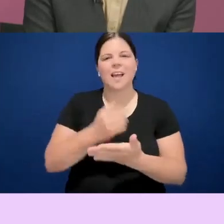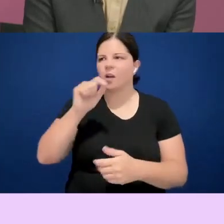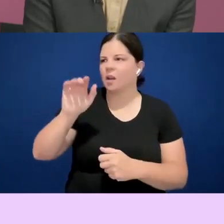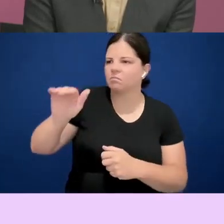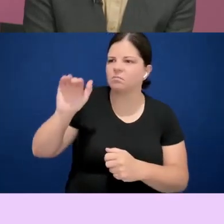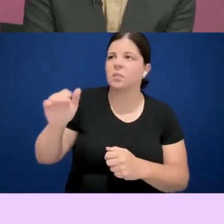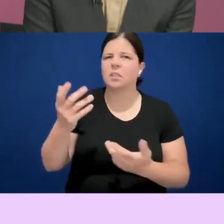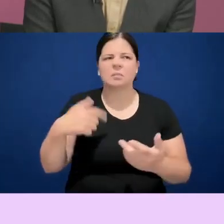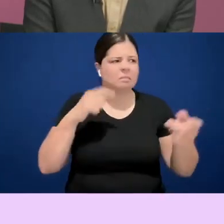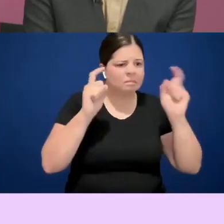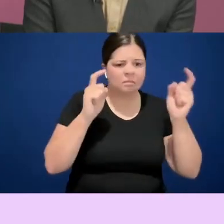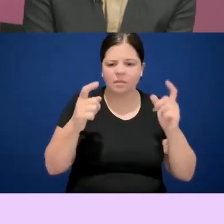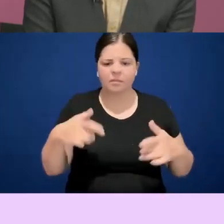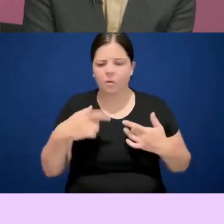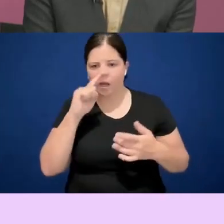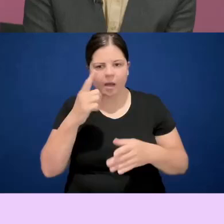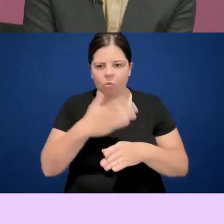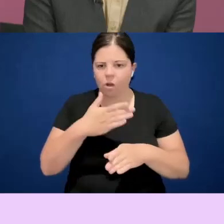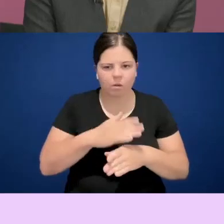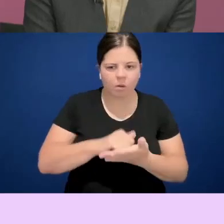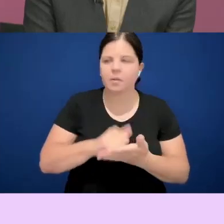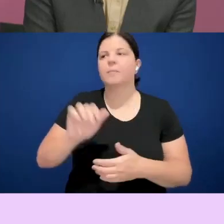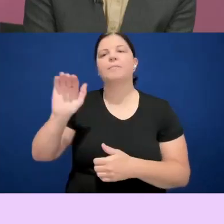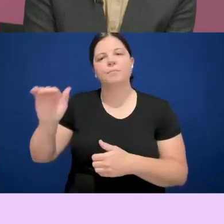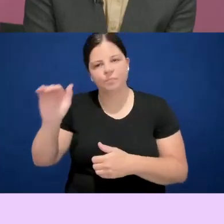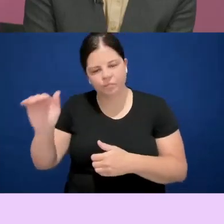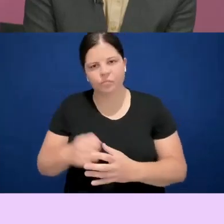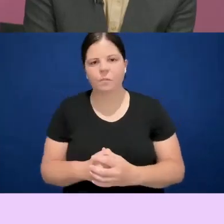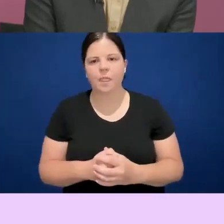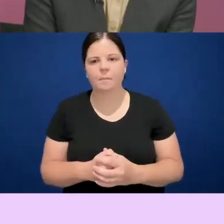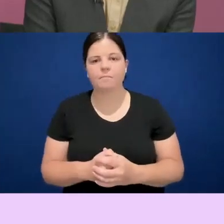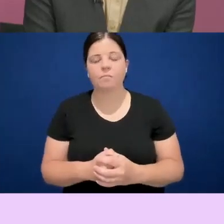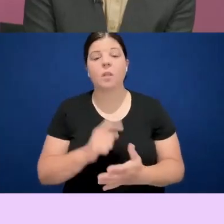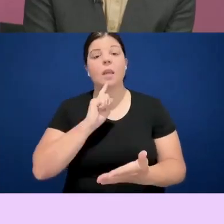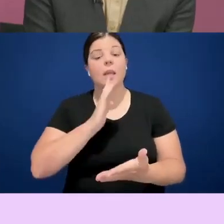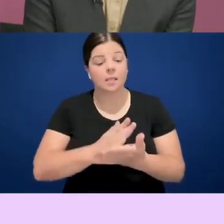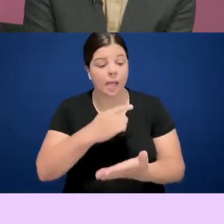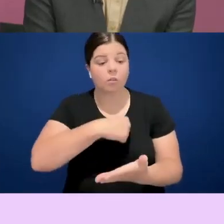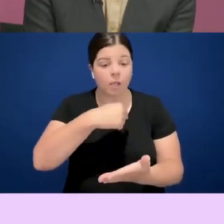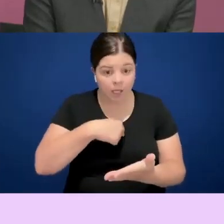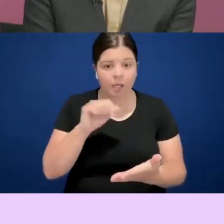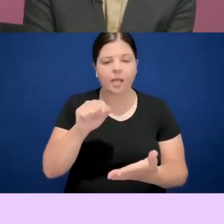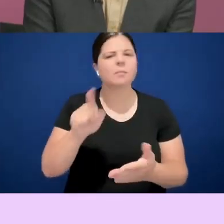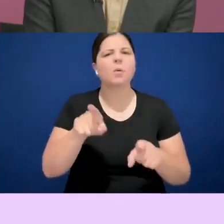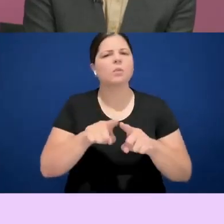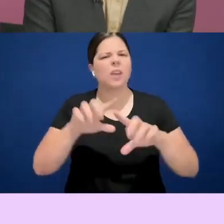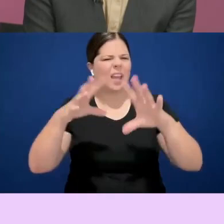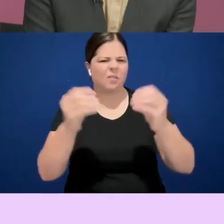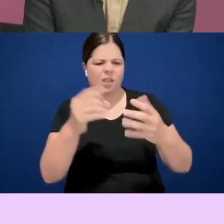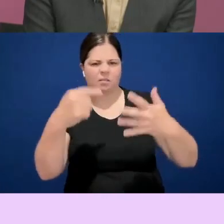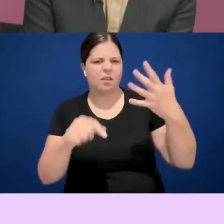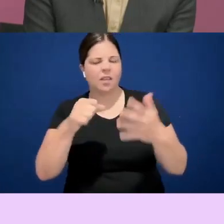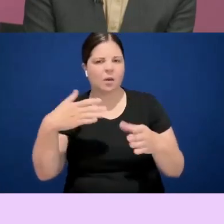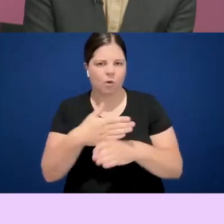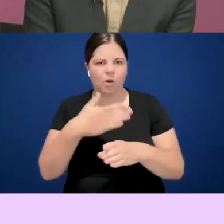jobs effectively. And it isn't just about integrity, but all aspects of their work. The Office